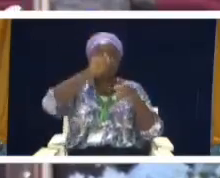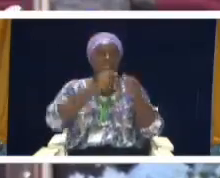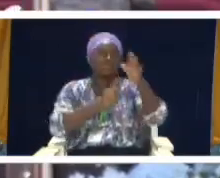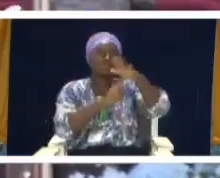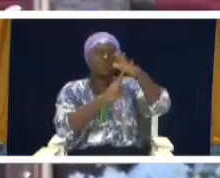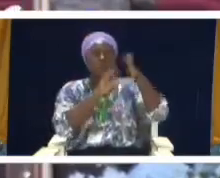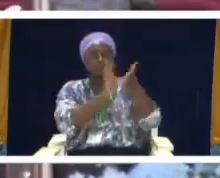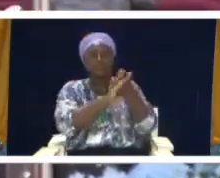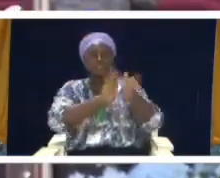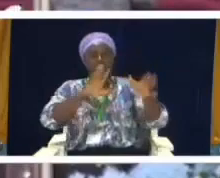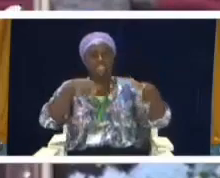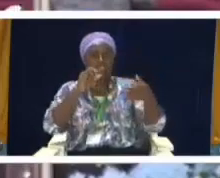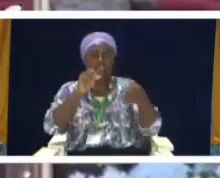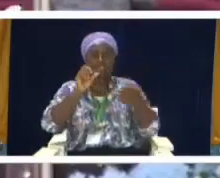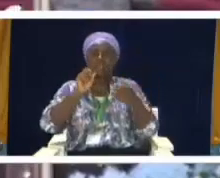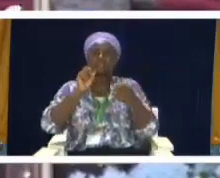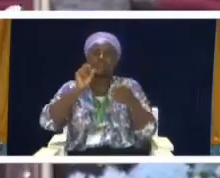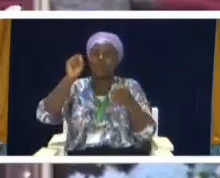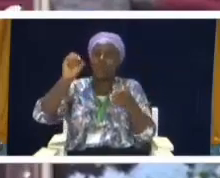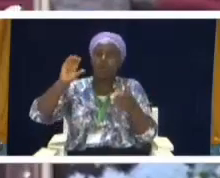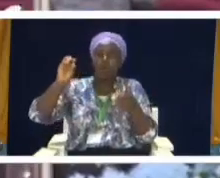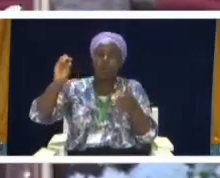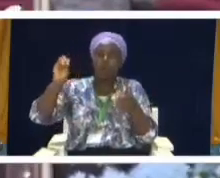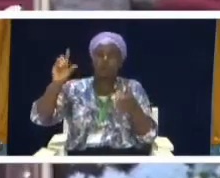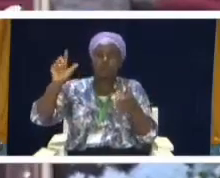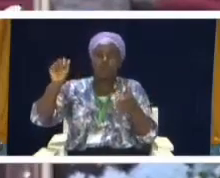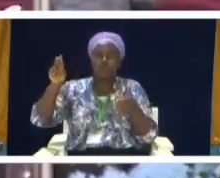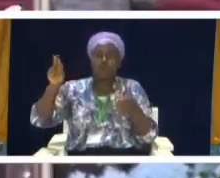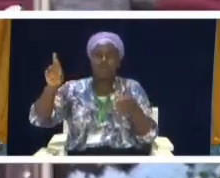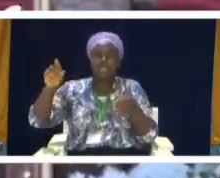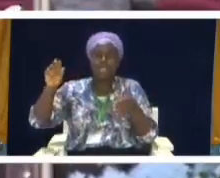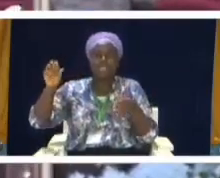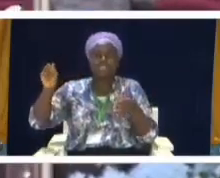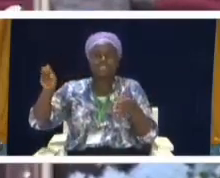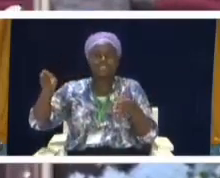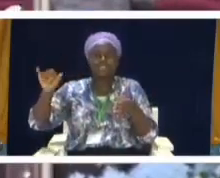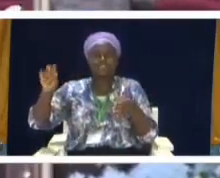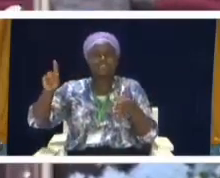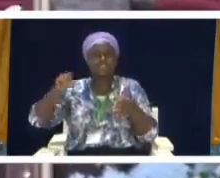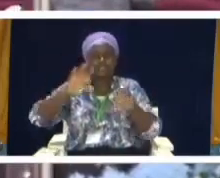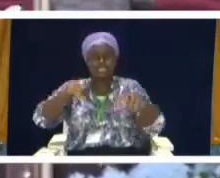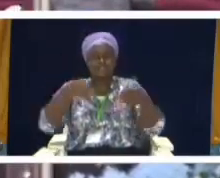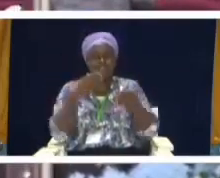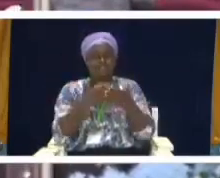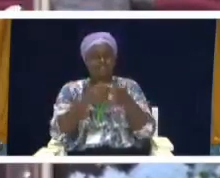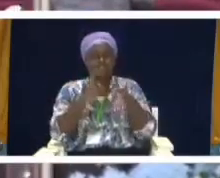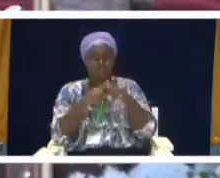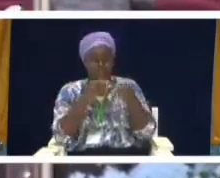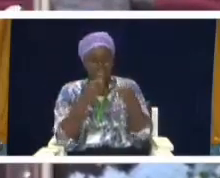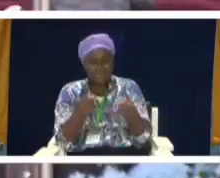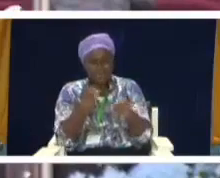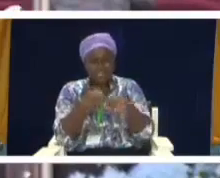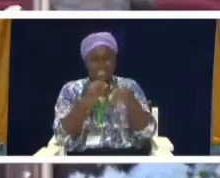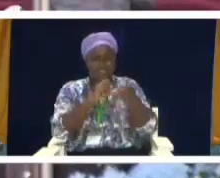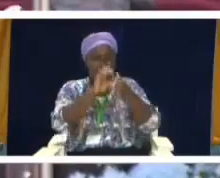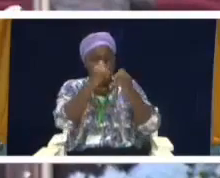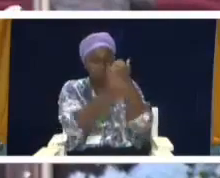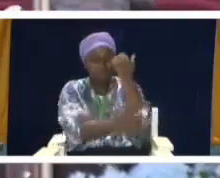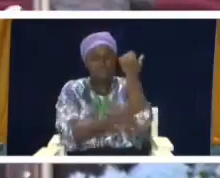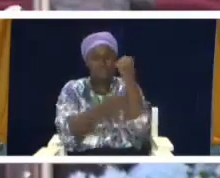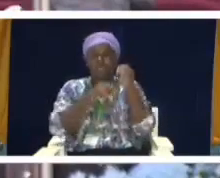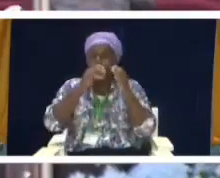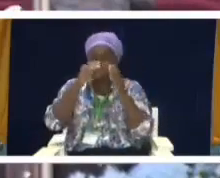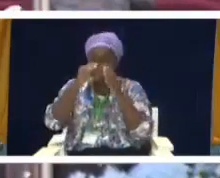full scholarship. His flight was paid for and was given a token to settle in the country based upon the word